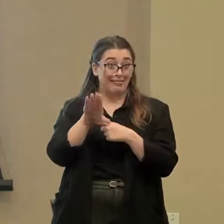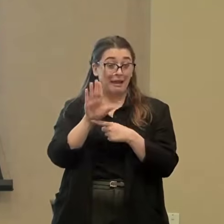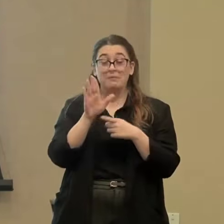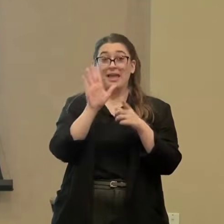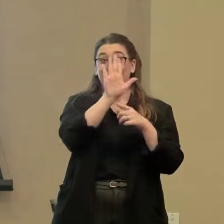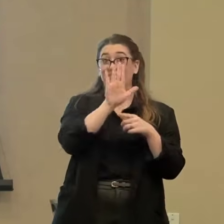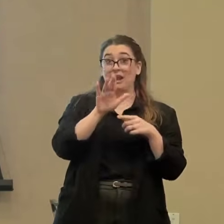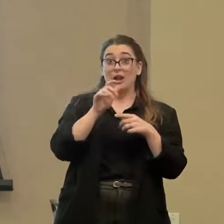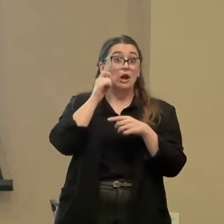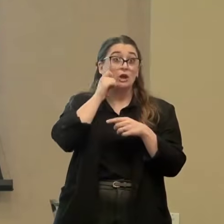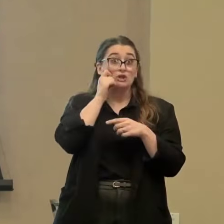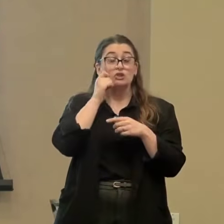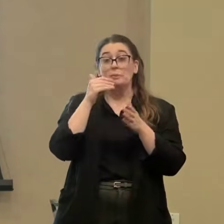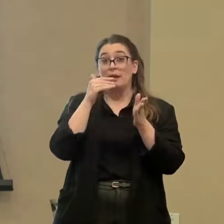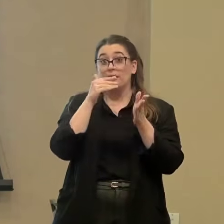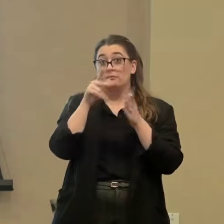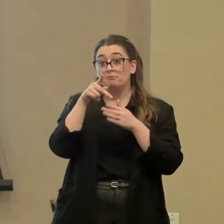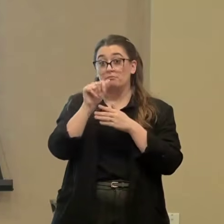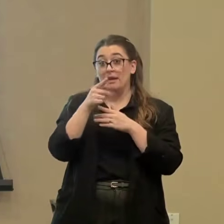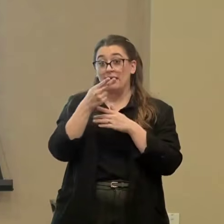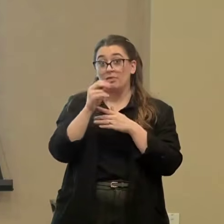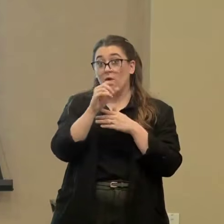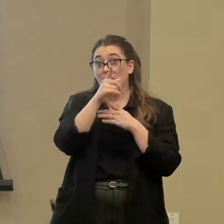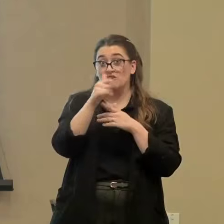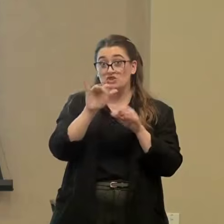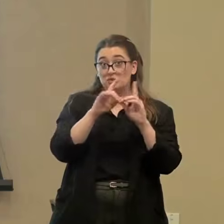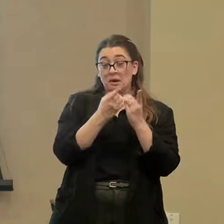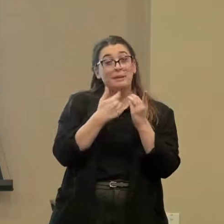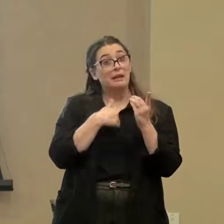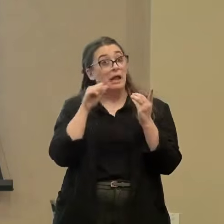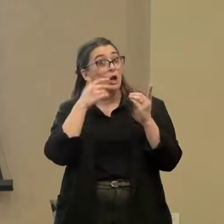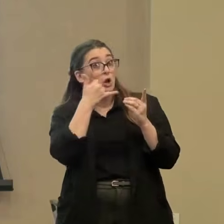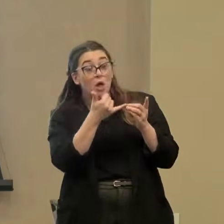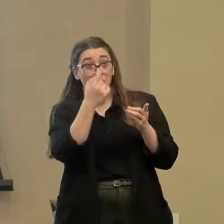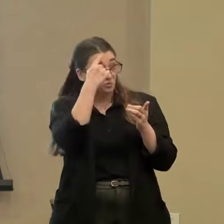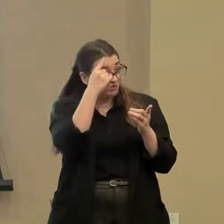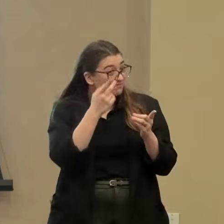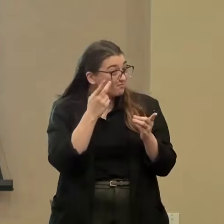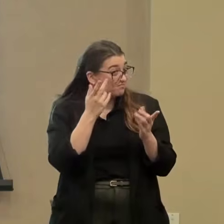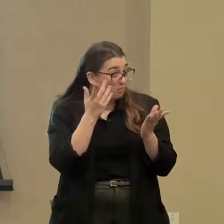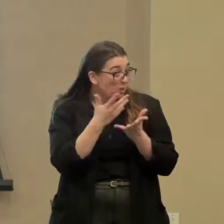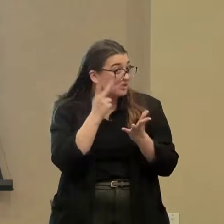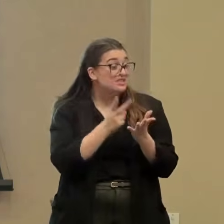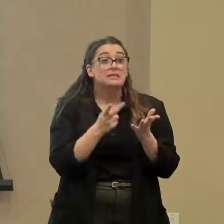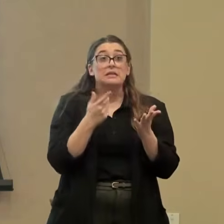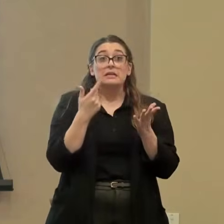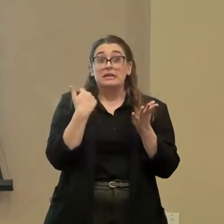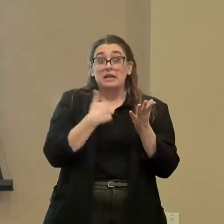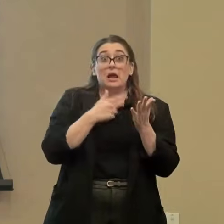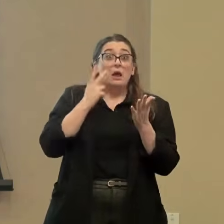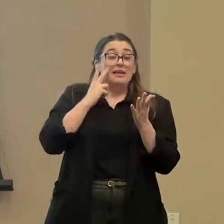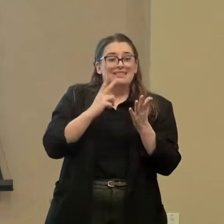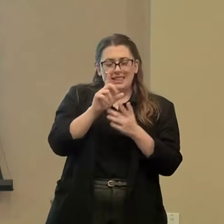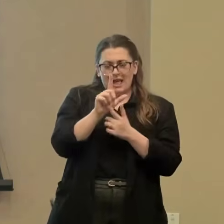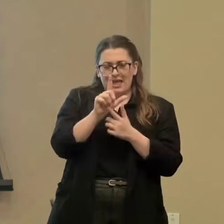their dermatopathologist, and I'm able to pick up the phone with the dermatopathologist. What did you see? What do you think? Do we see that, what we call